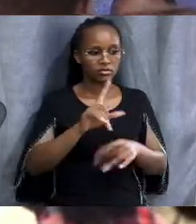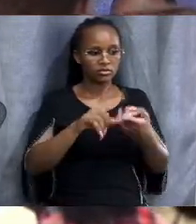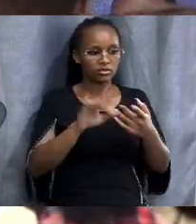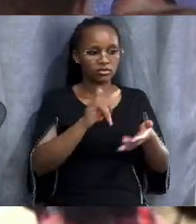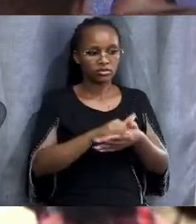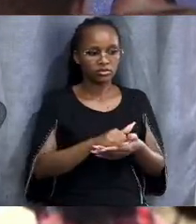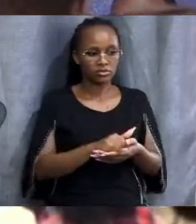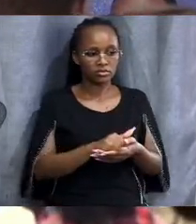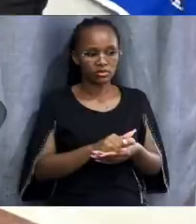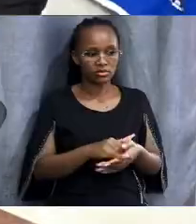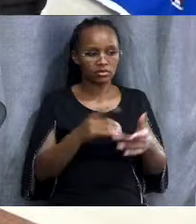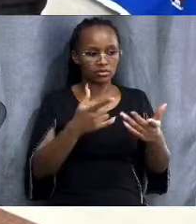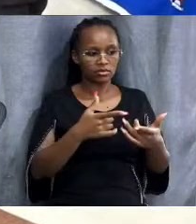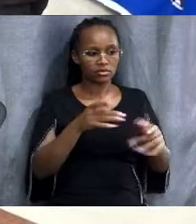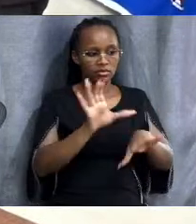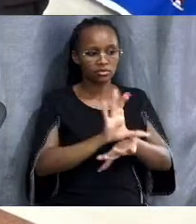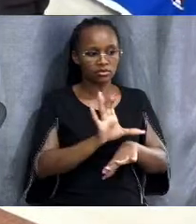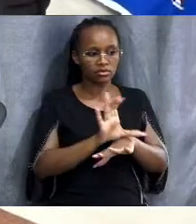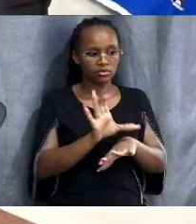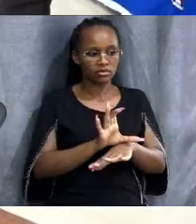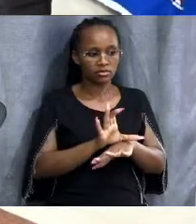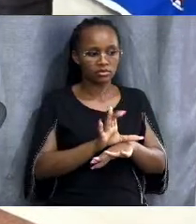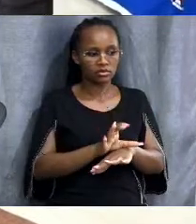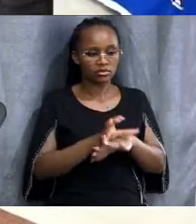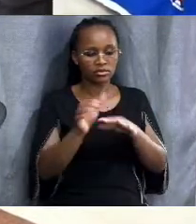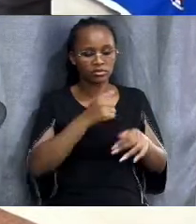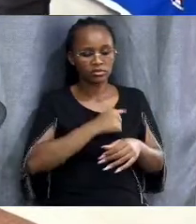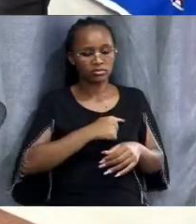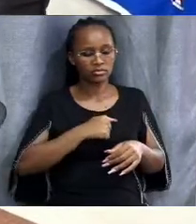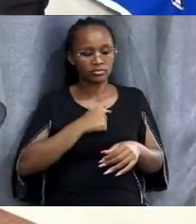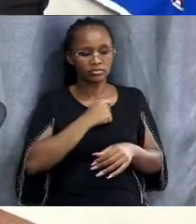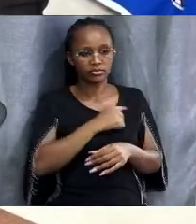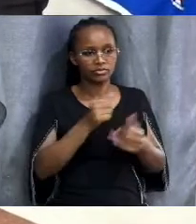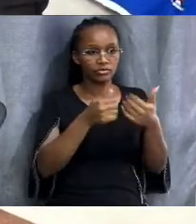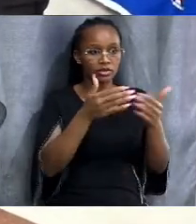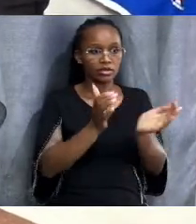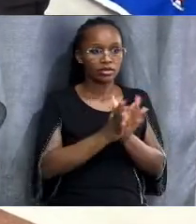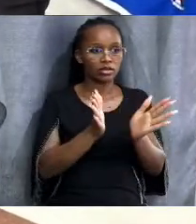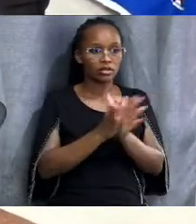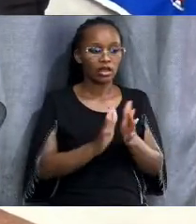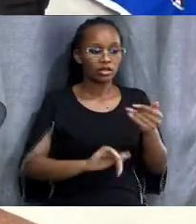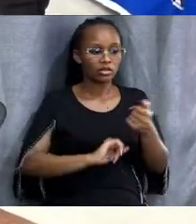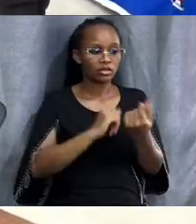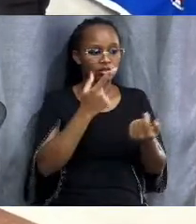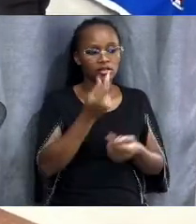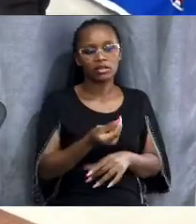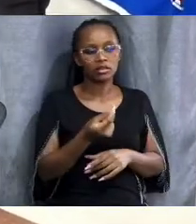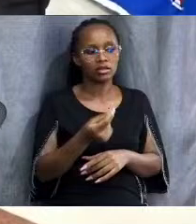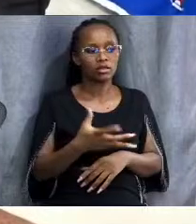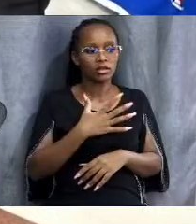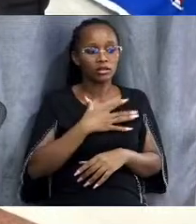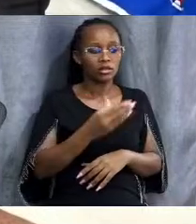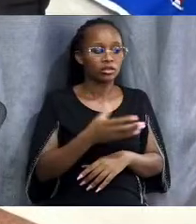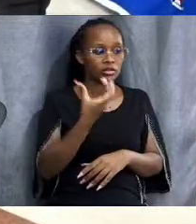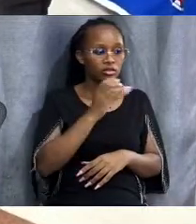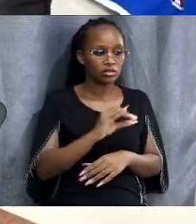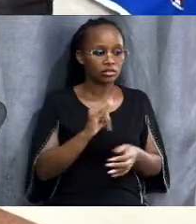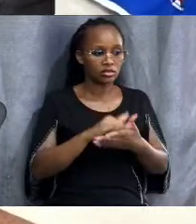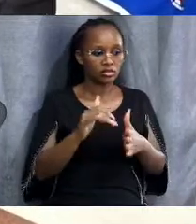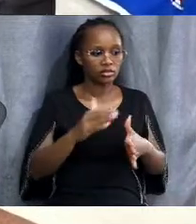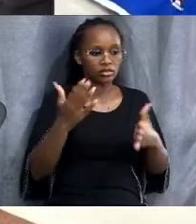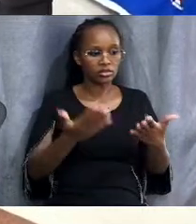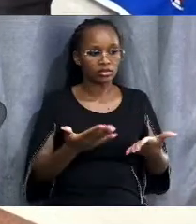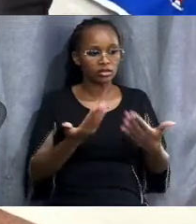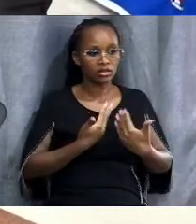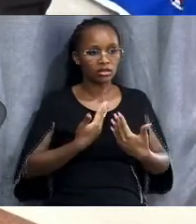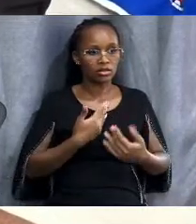that, the church grieves with you, families, with a small support. And so that is what we